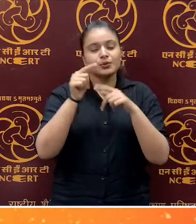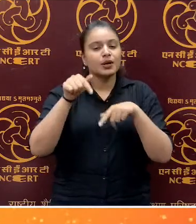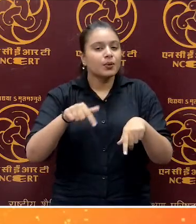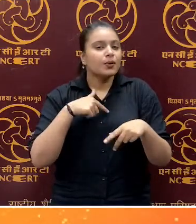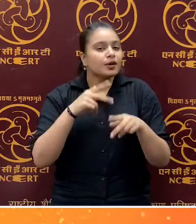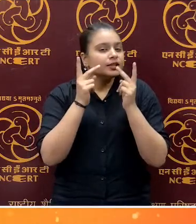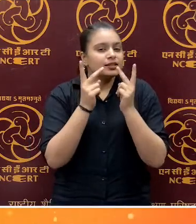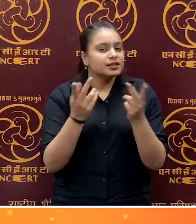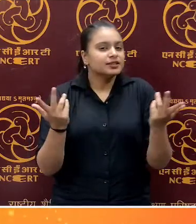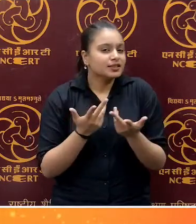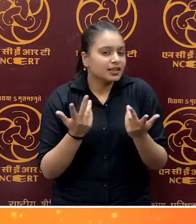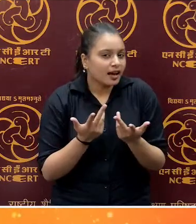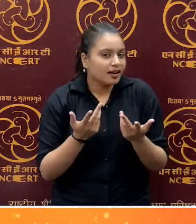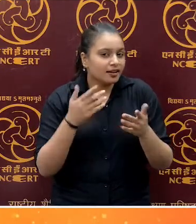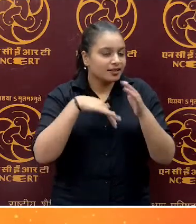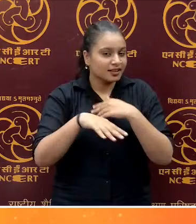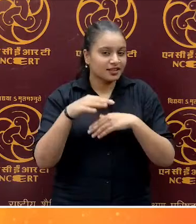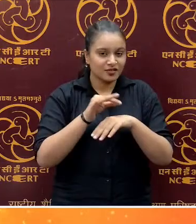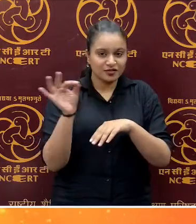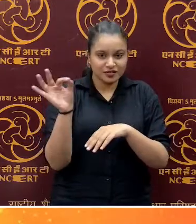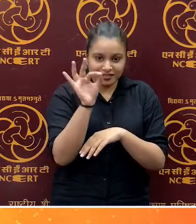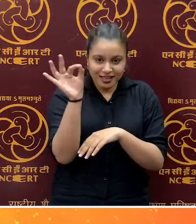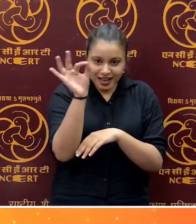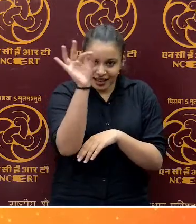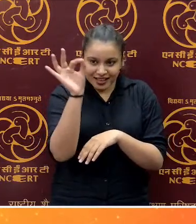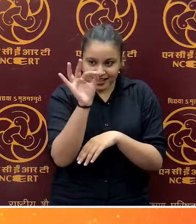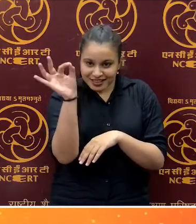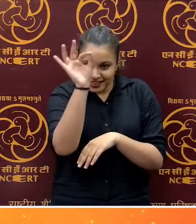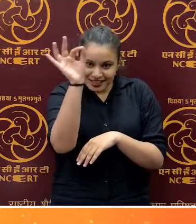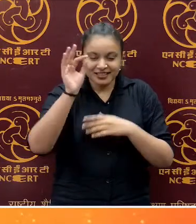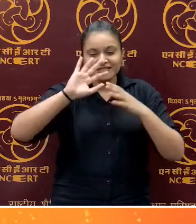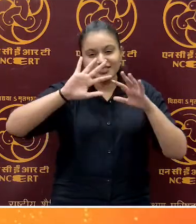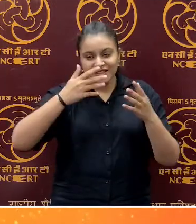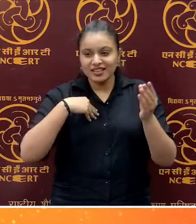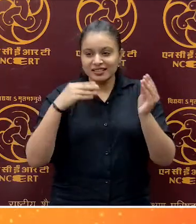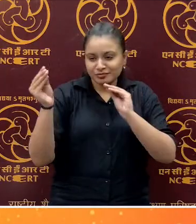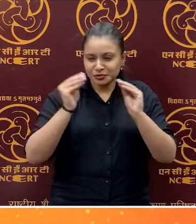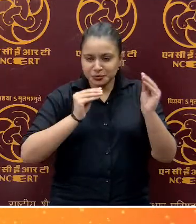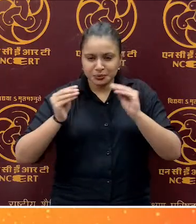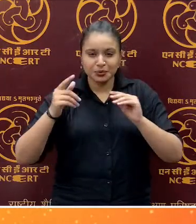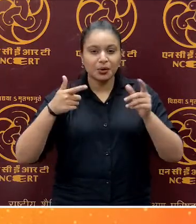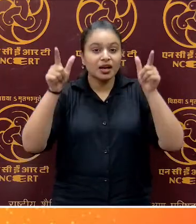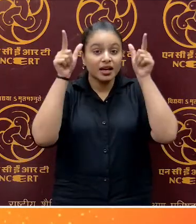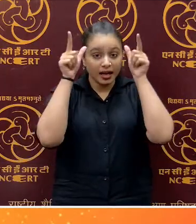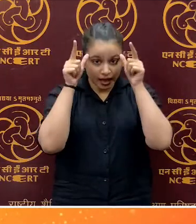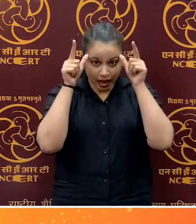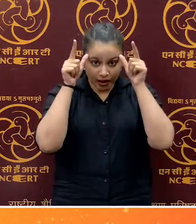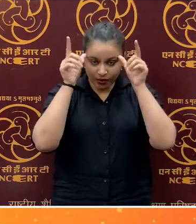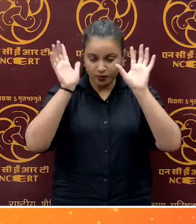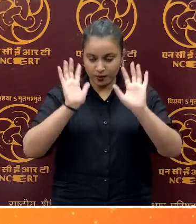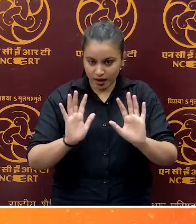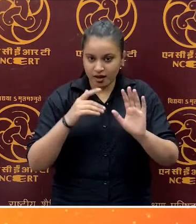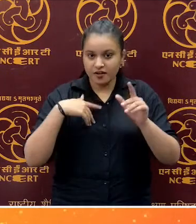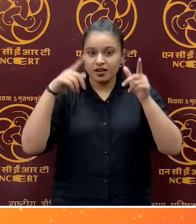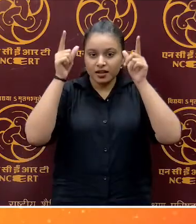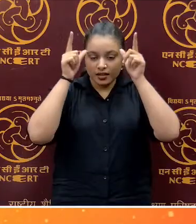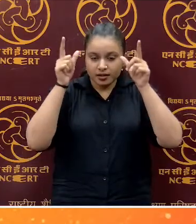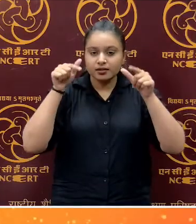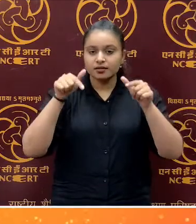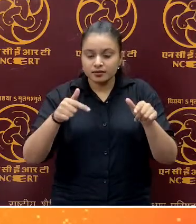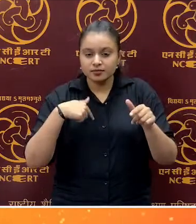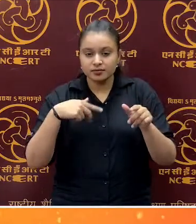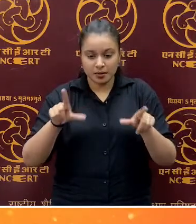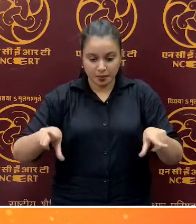dear children, there are flies roaming around, and I can see a cow also who is hiding